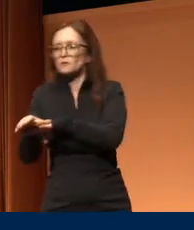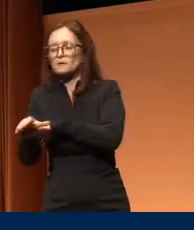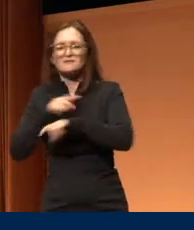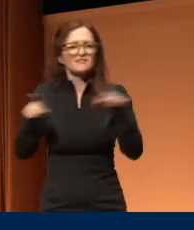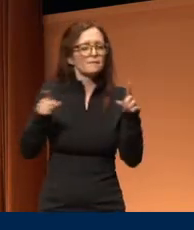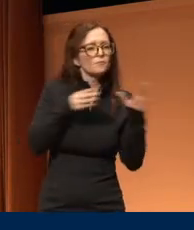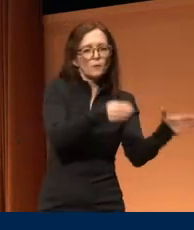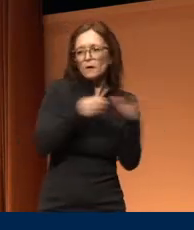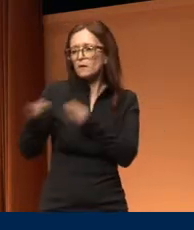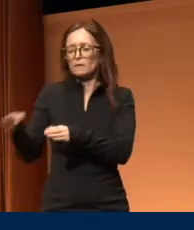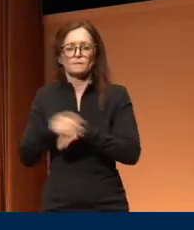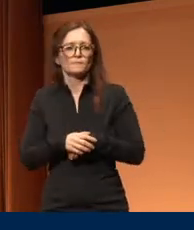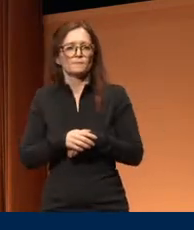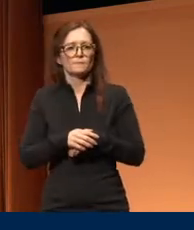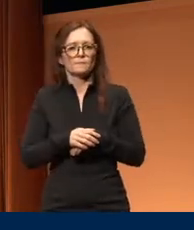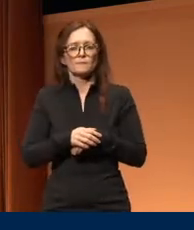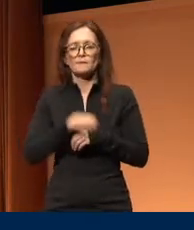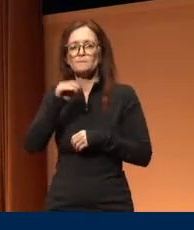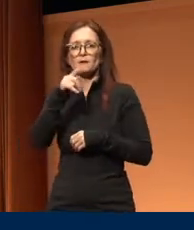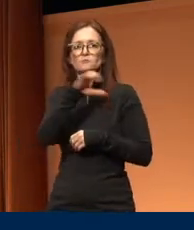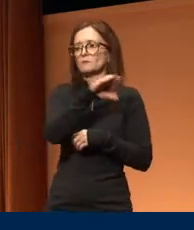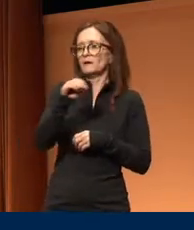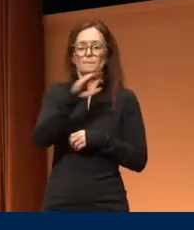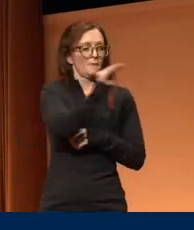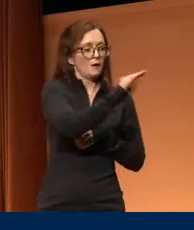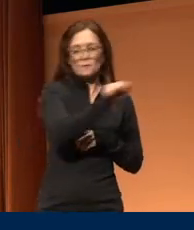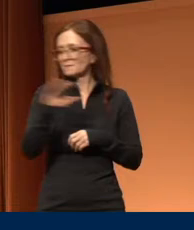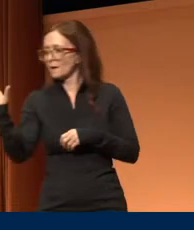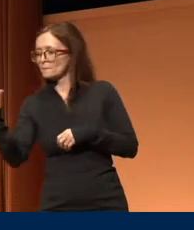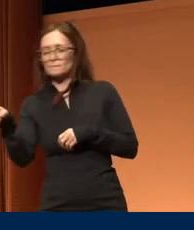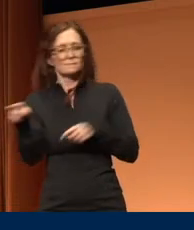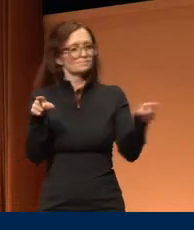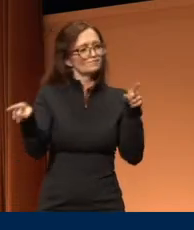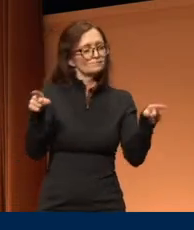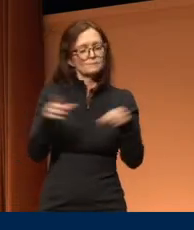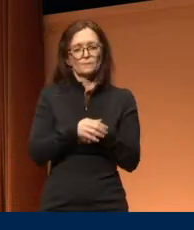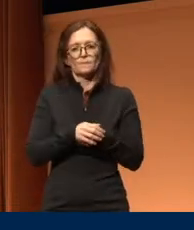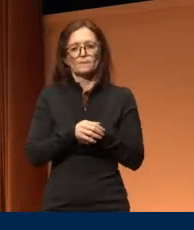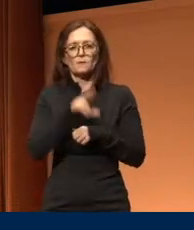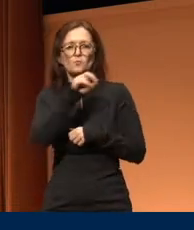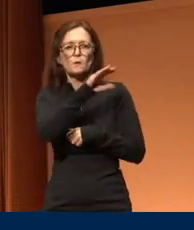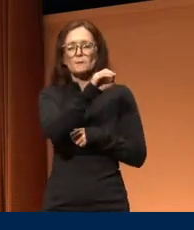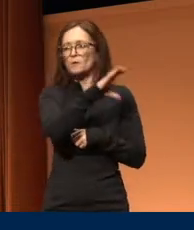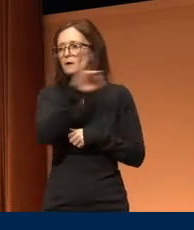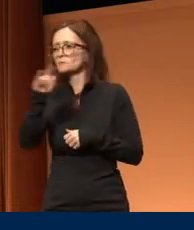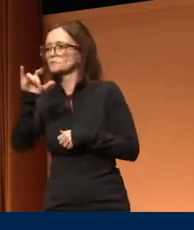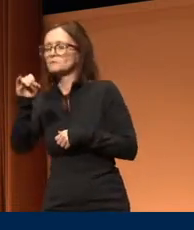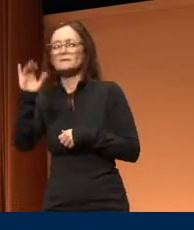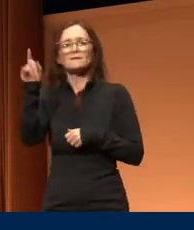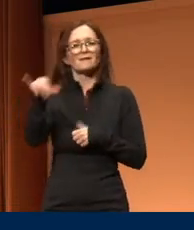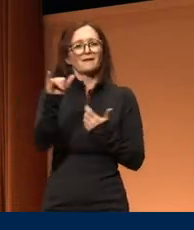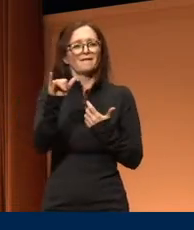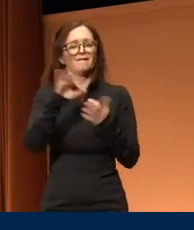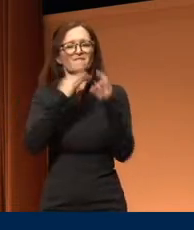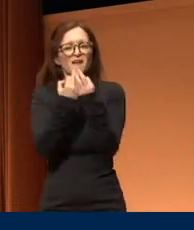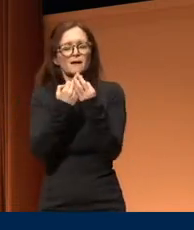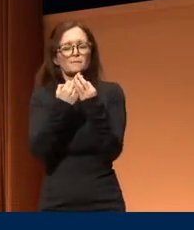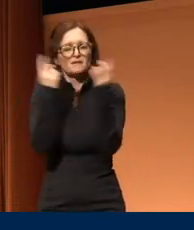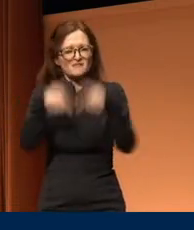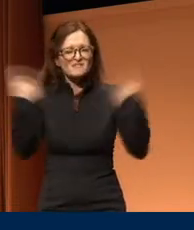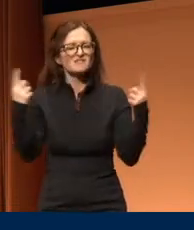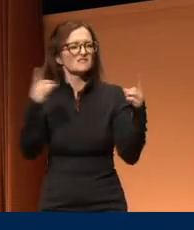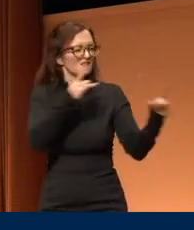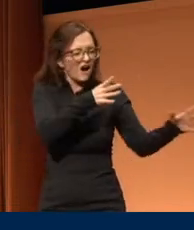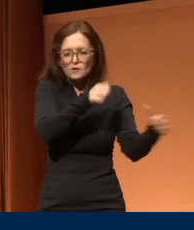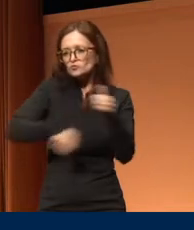ways. The Montagues and the Capulets, Romeo and Juliet's Italian families who hate each other with a